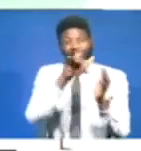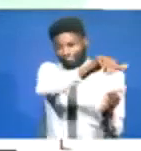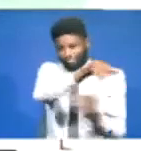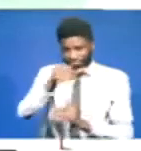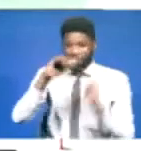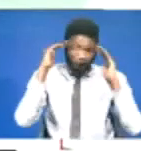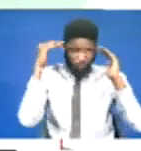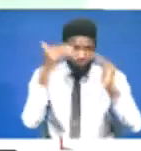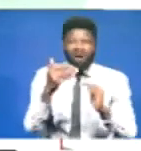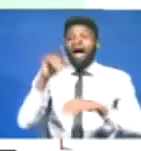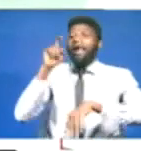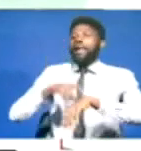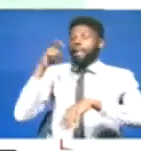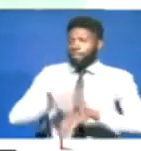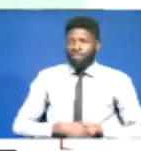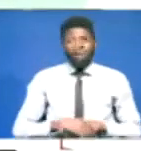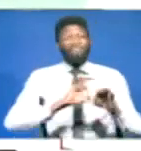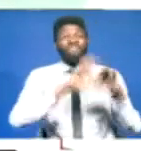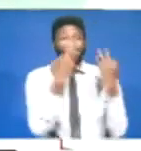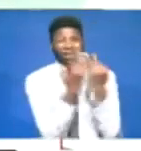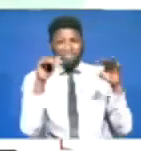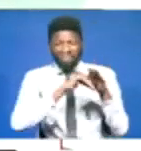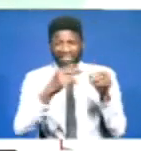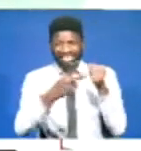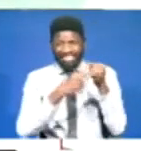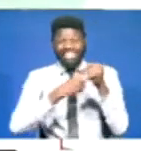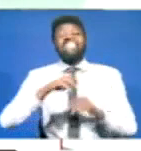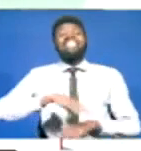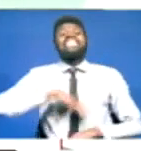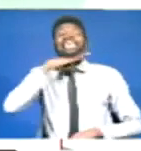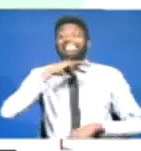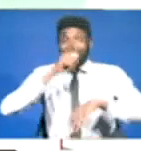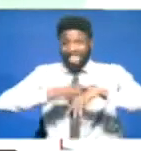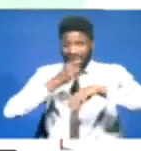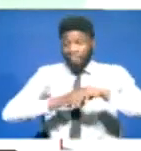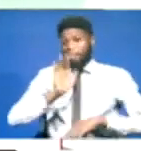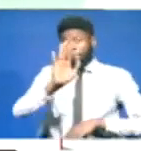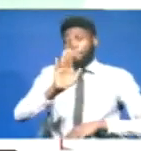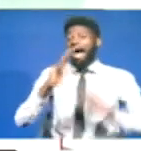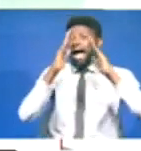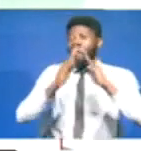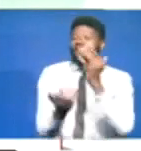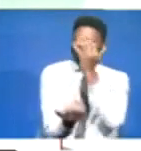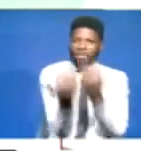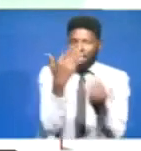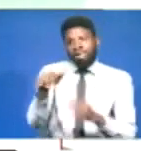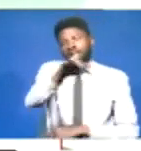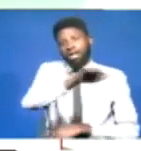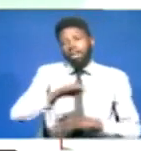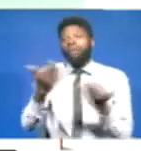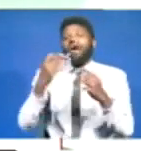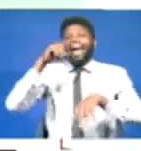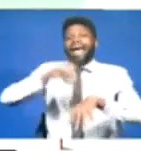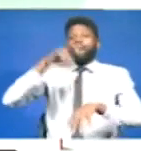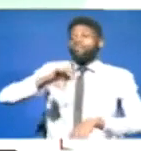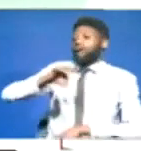seven family members perished after a fire razed their home in Ngimari village, Runyenjes constituency, Embu County. The